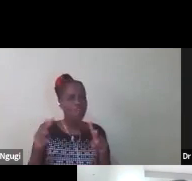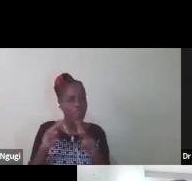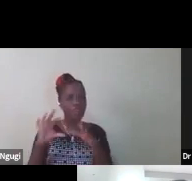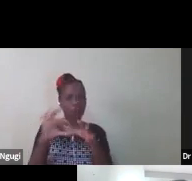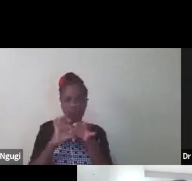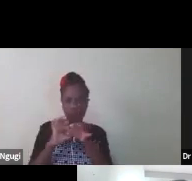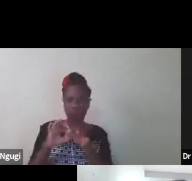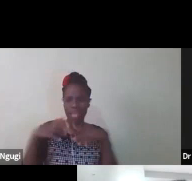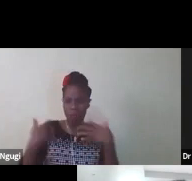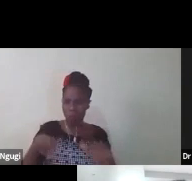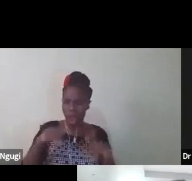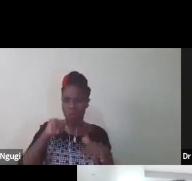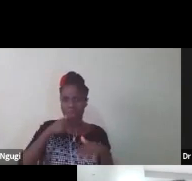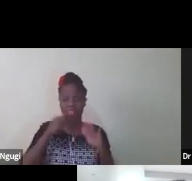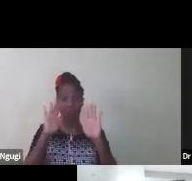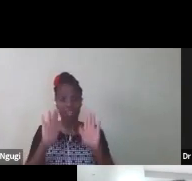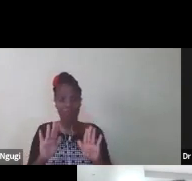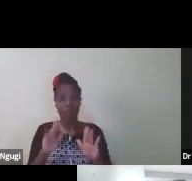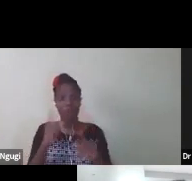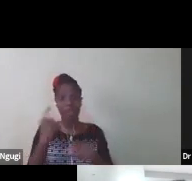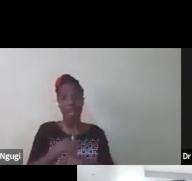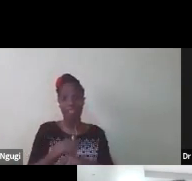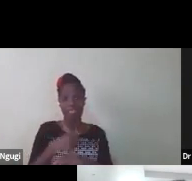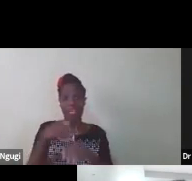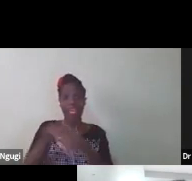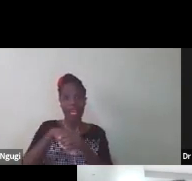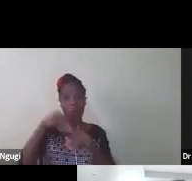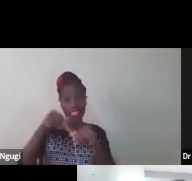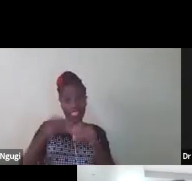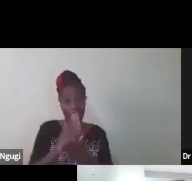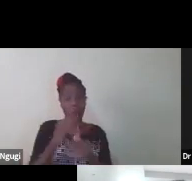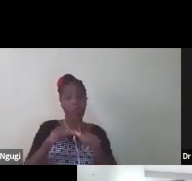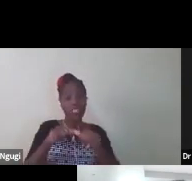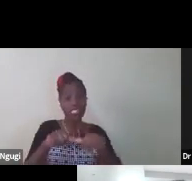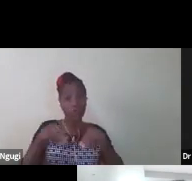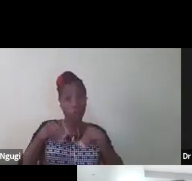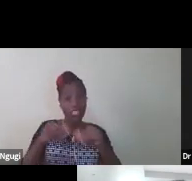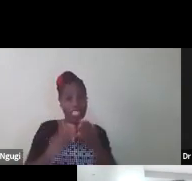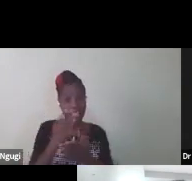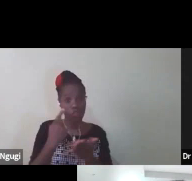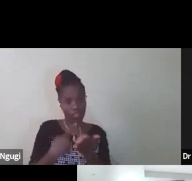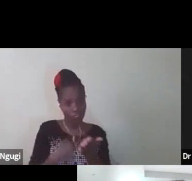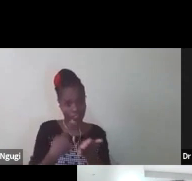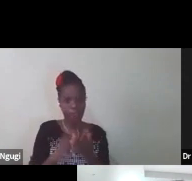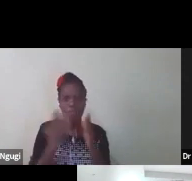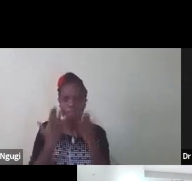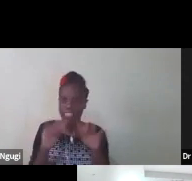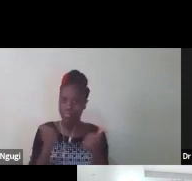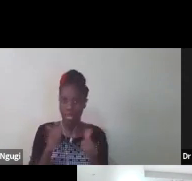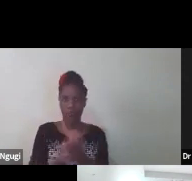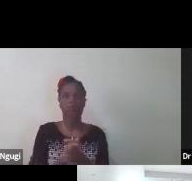on quality rights, and we'll continue having more conversation on quality rights. What I would say around quality rights is